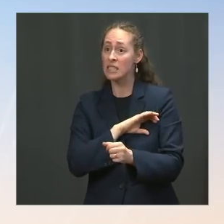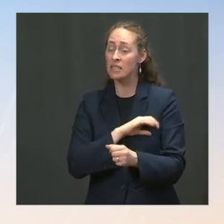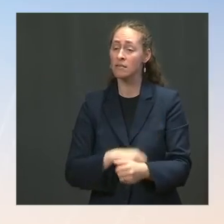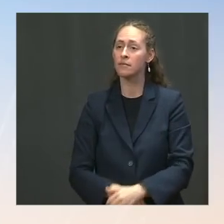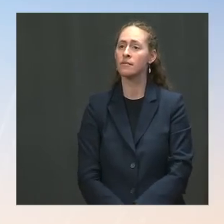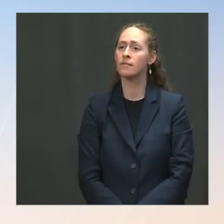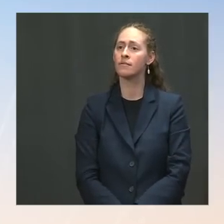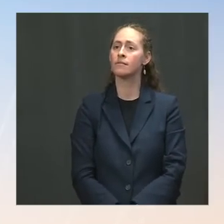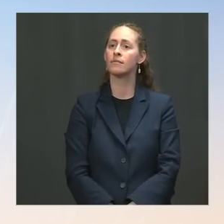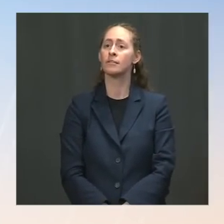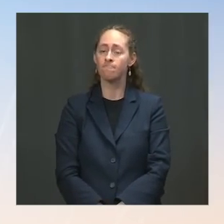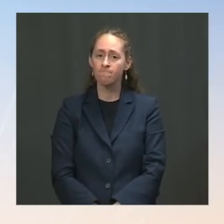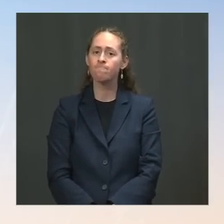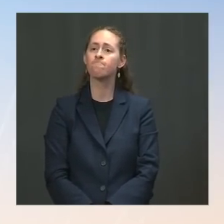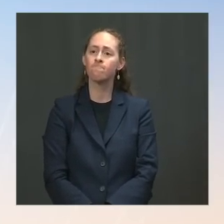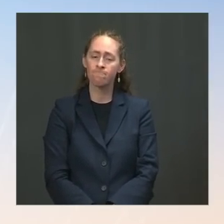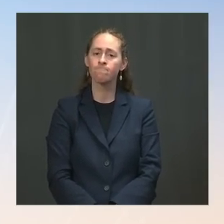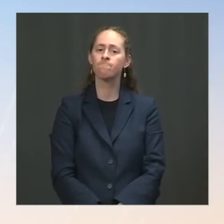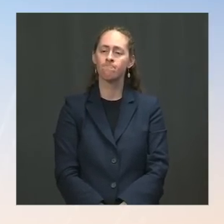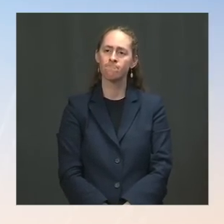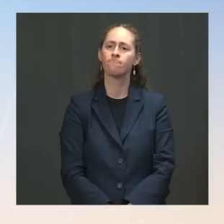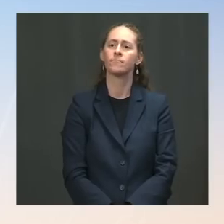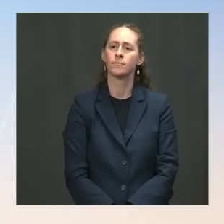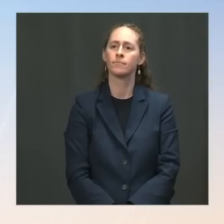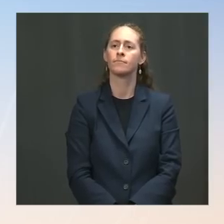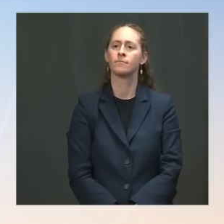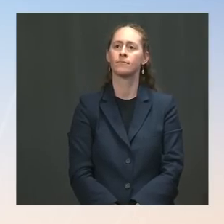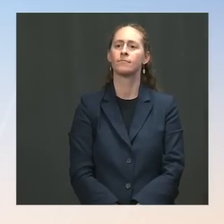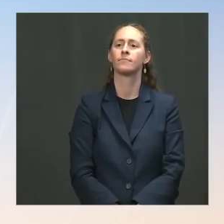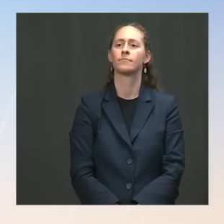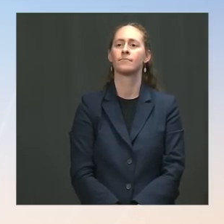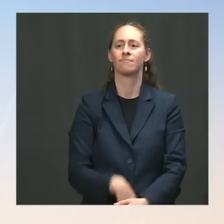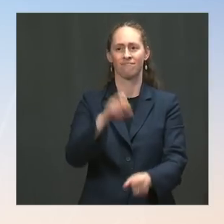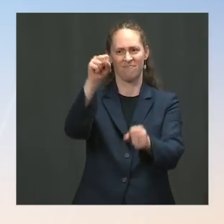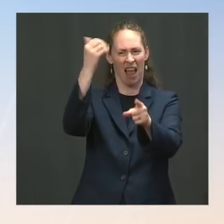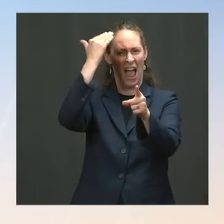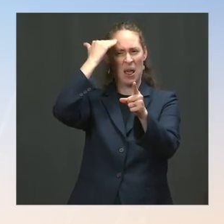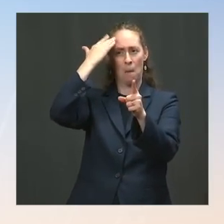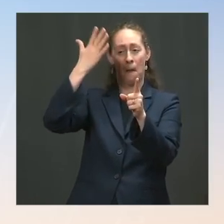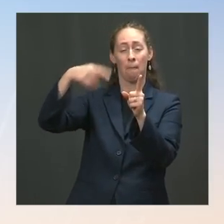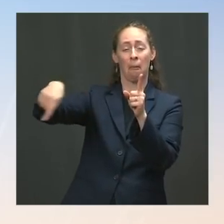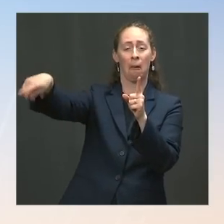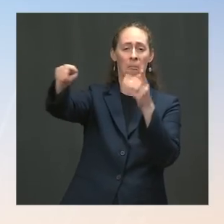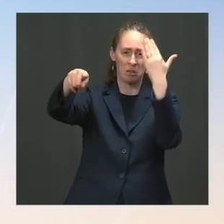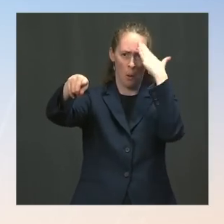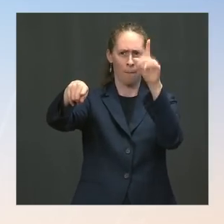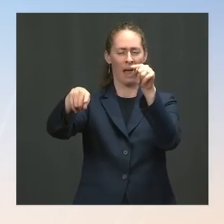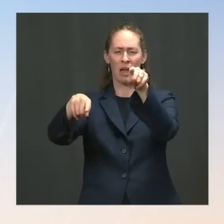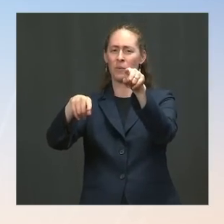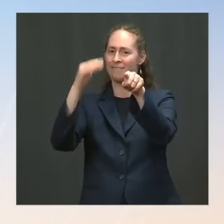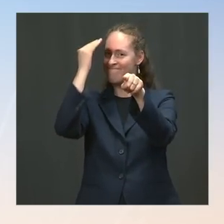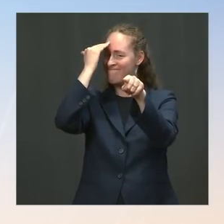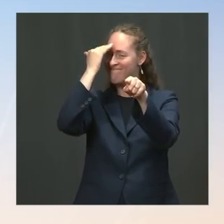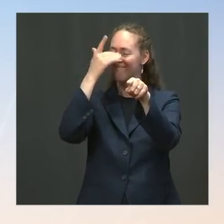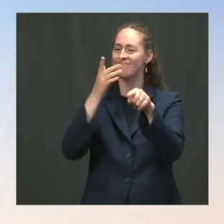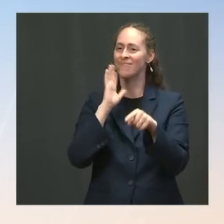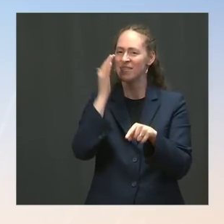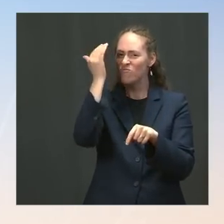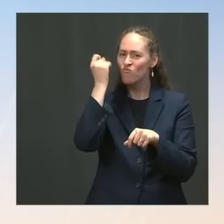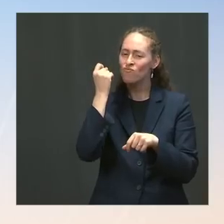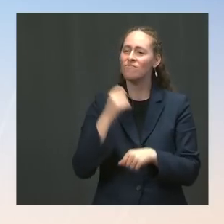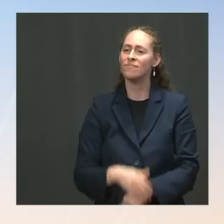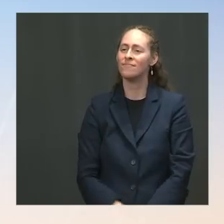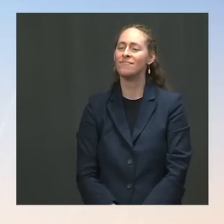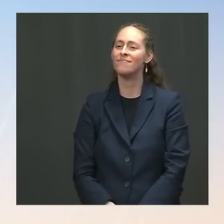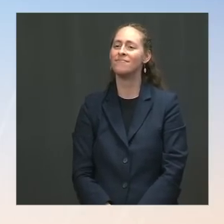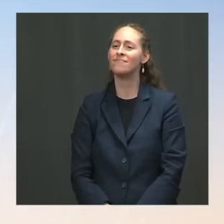others who have not followed this closely, is in reaction to the steps that have been taken by